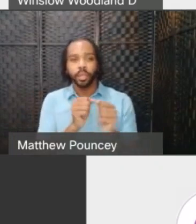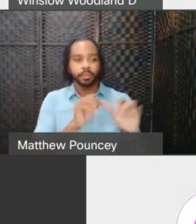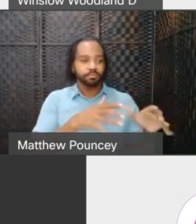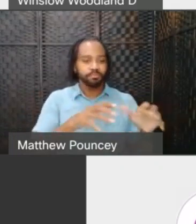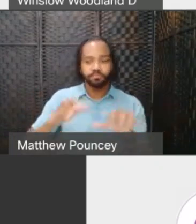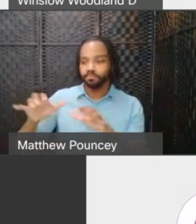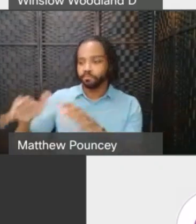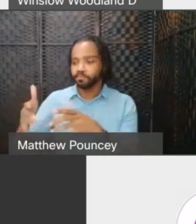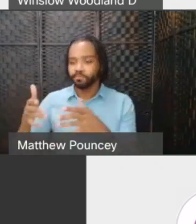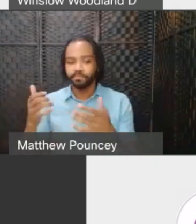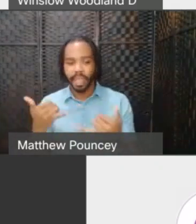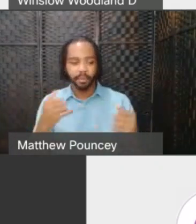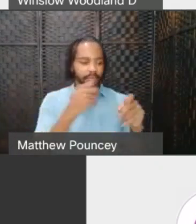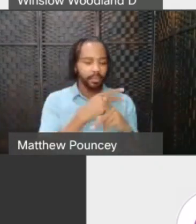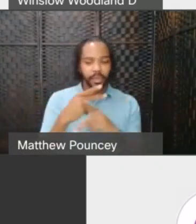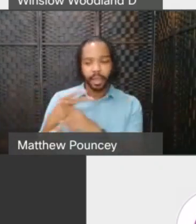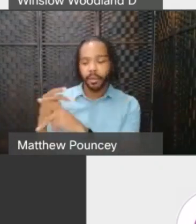you will.